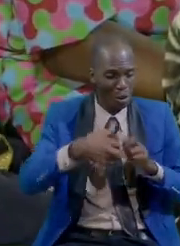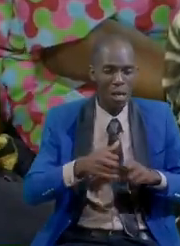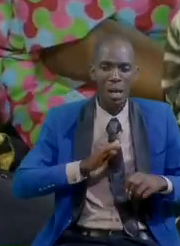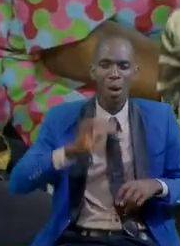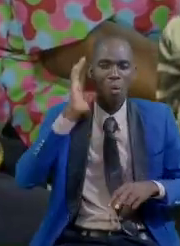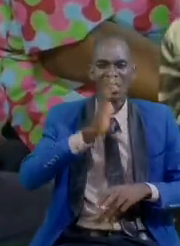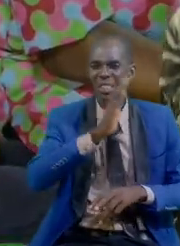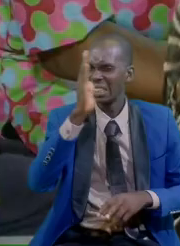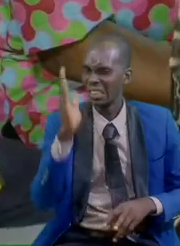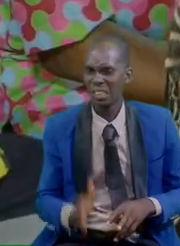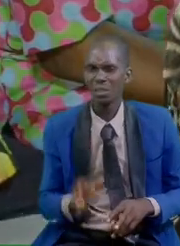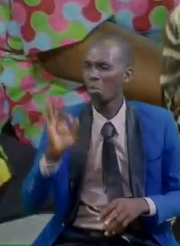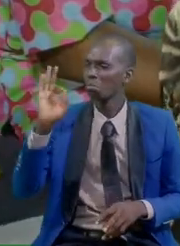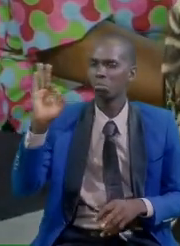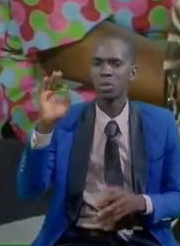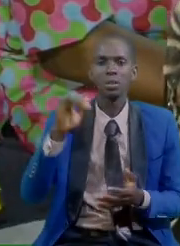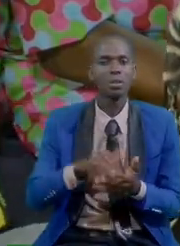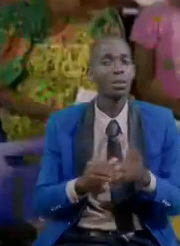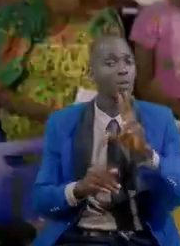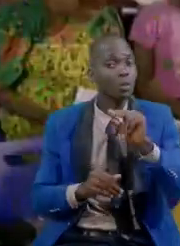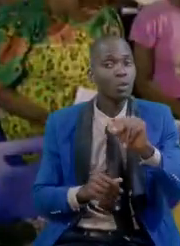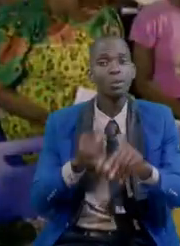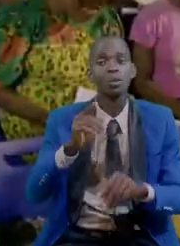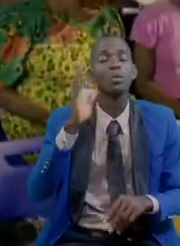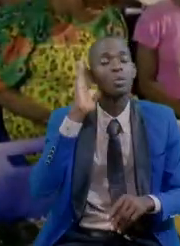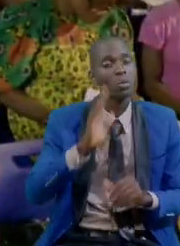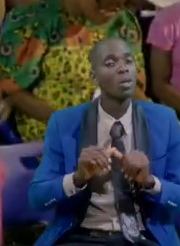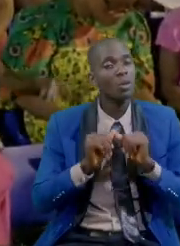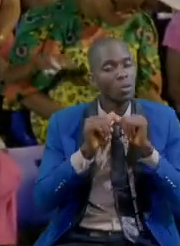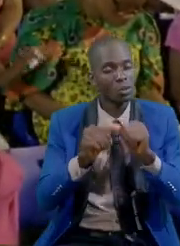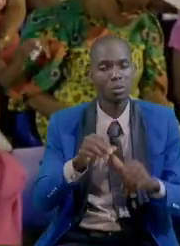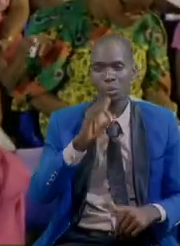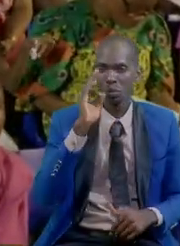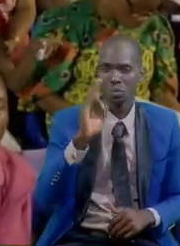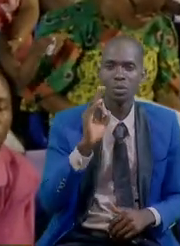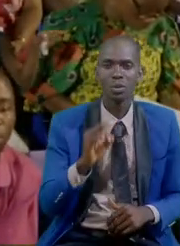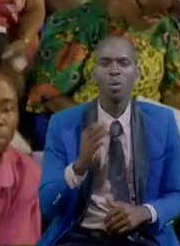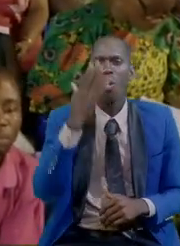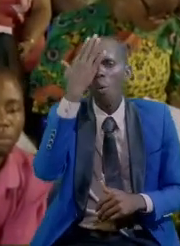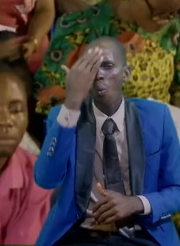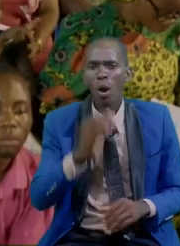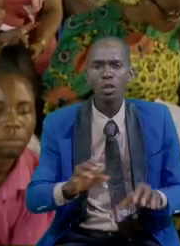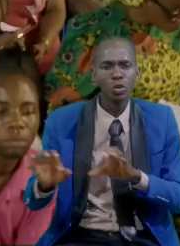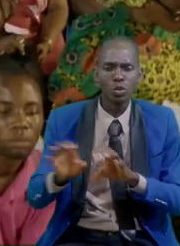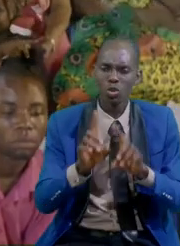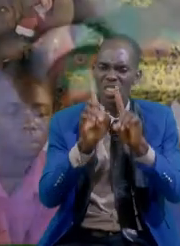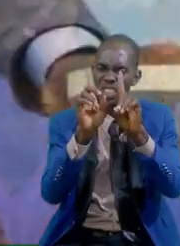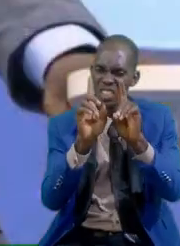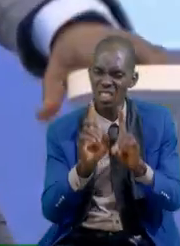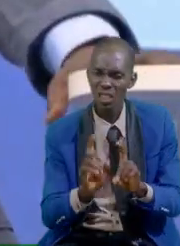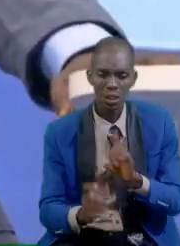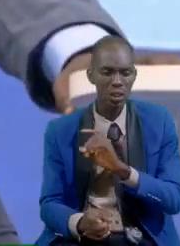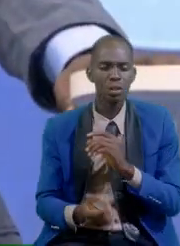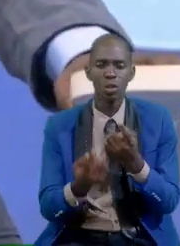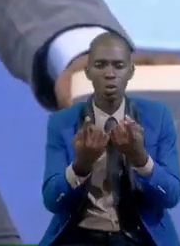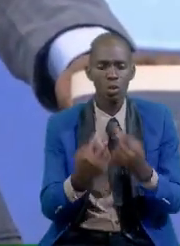again. You will preach again. Why do tests and trials come in our lives? The